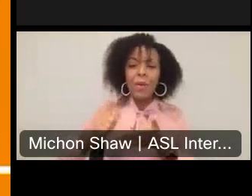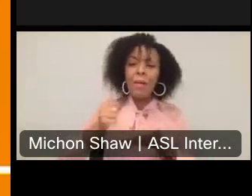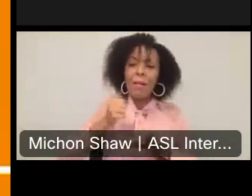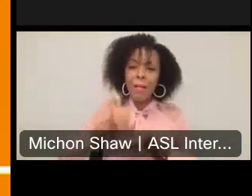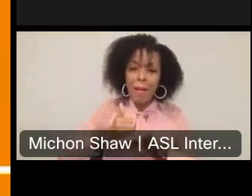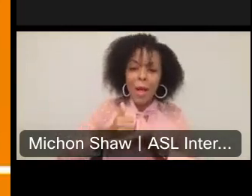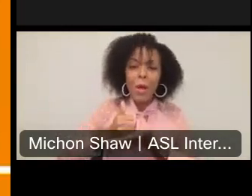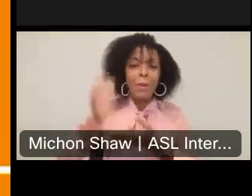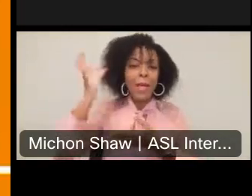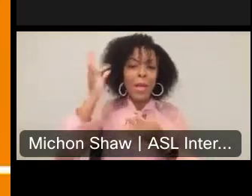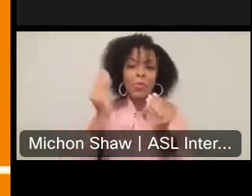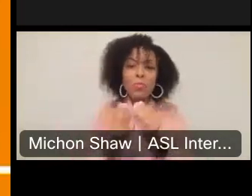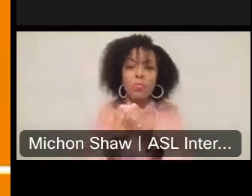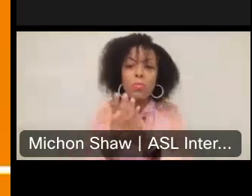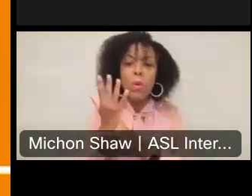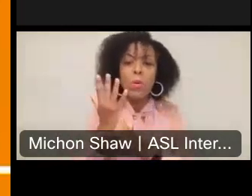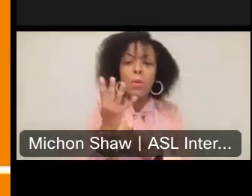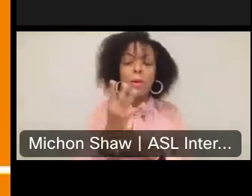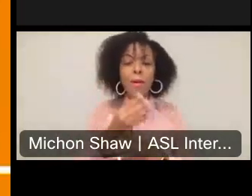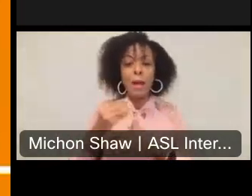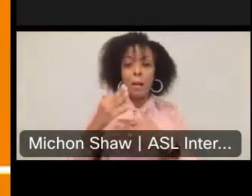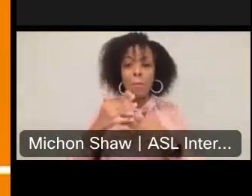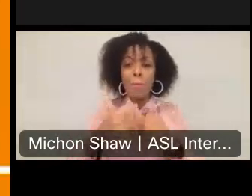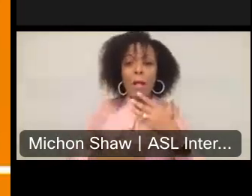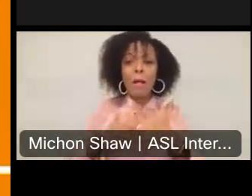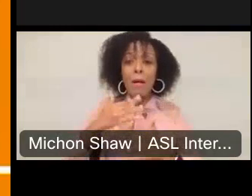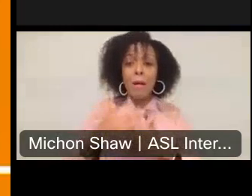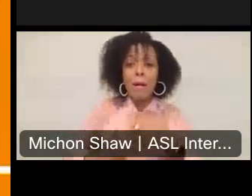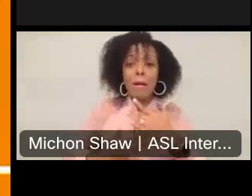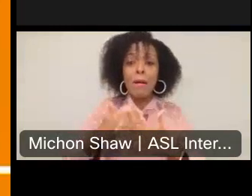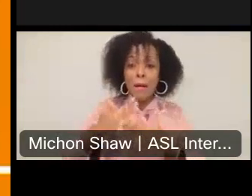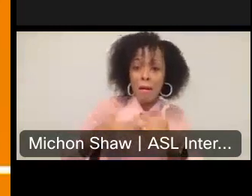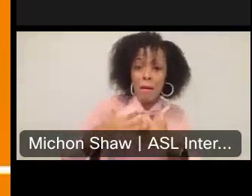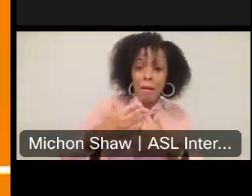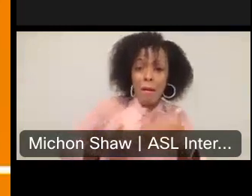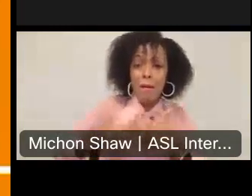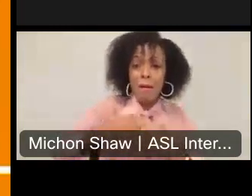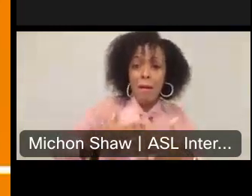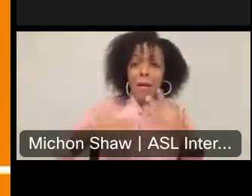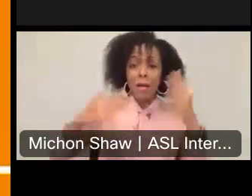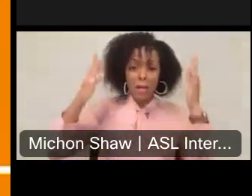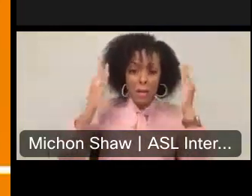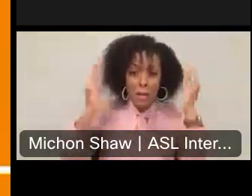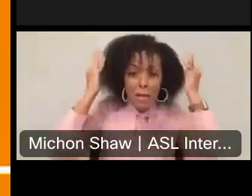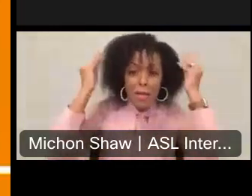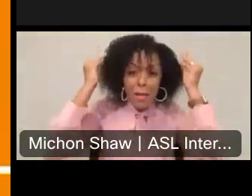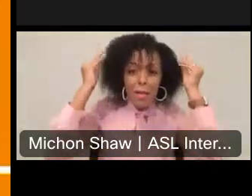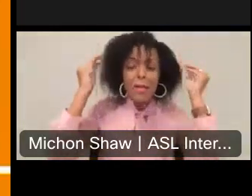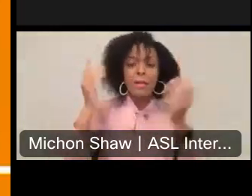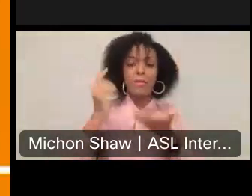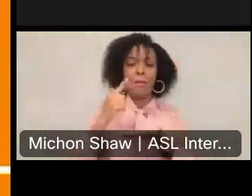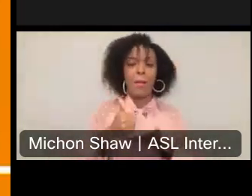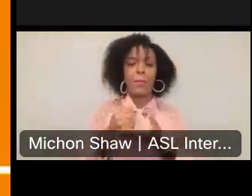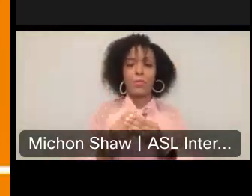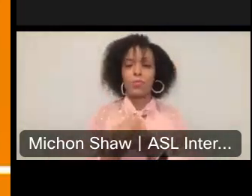flow that people need to have in order for the hair to grow. So that's where I've